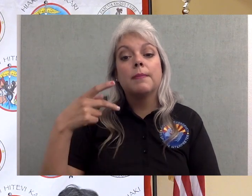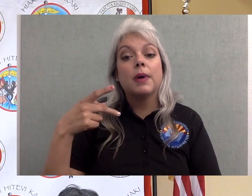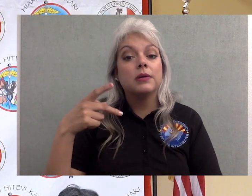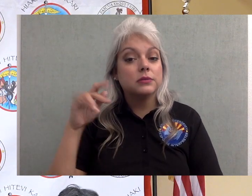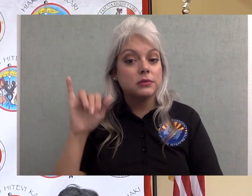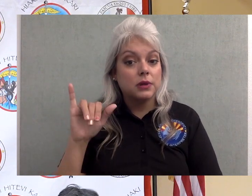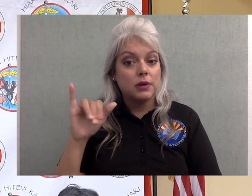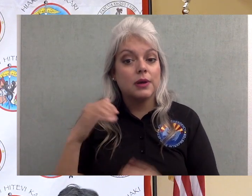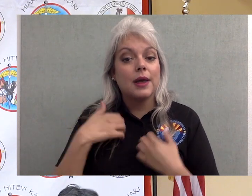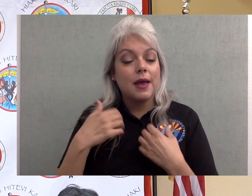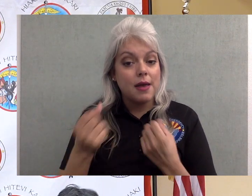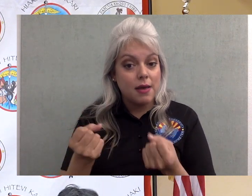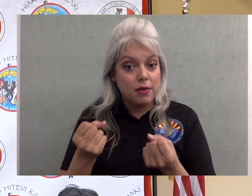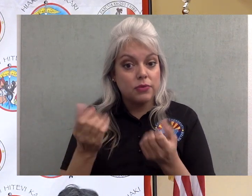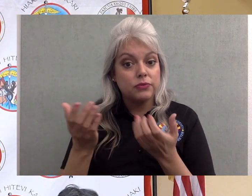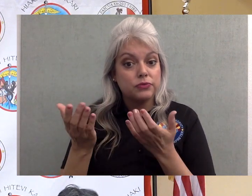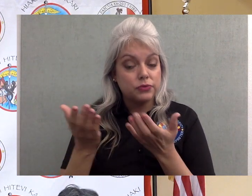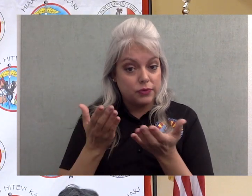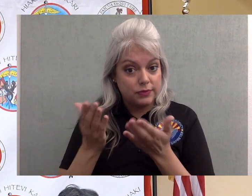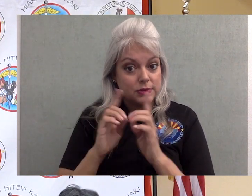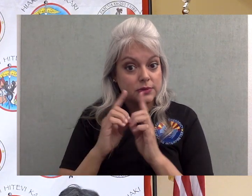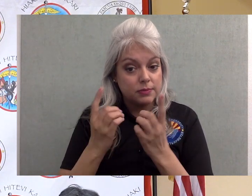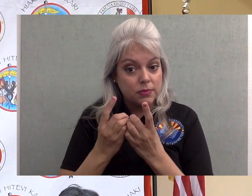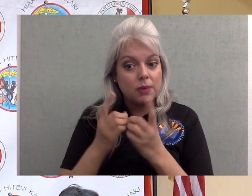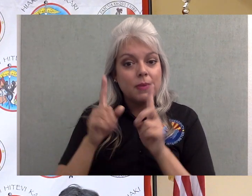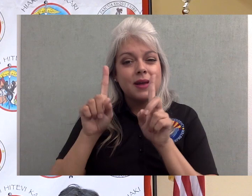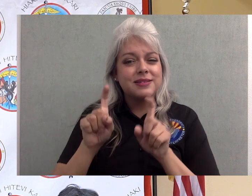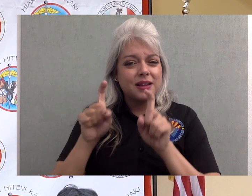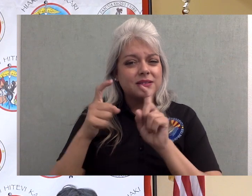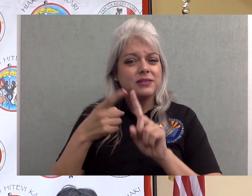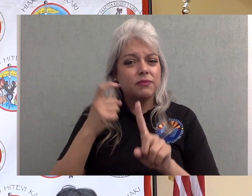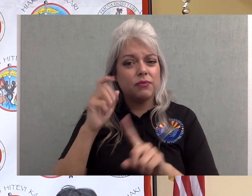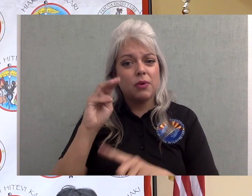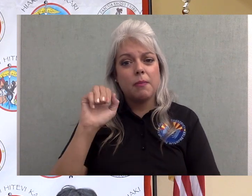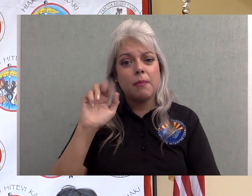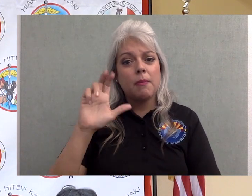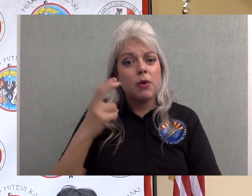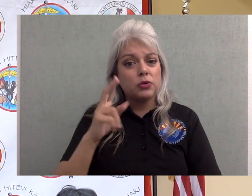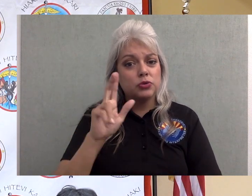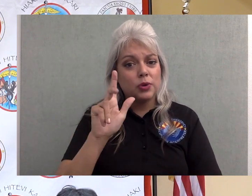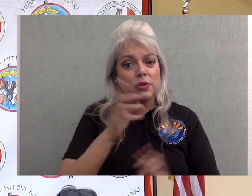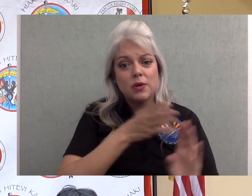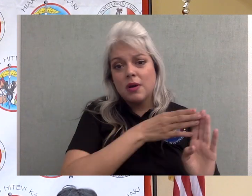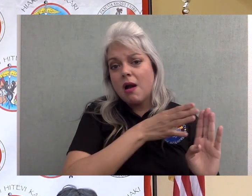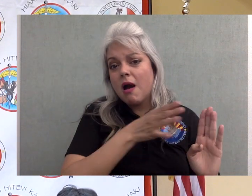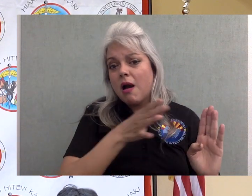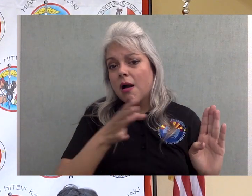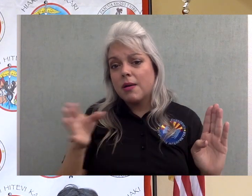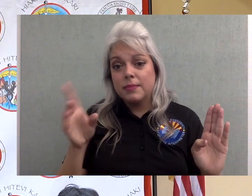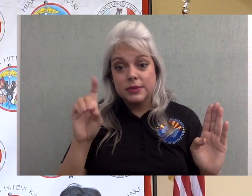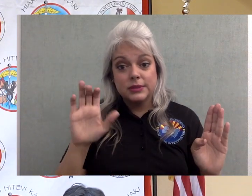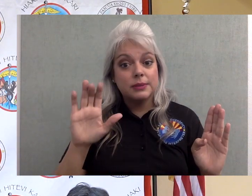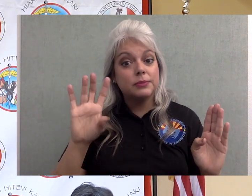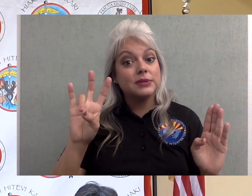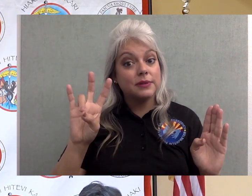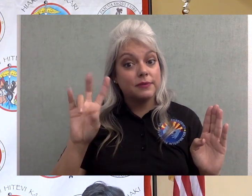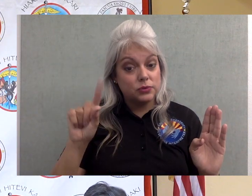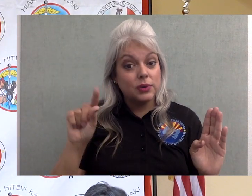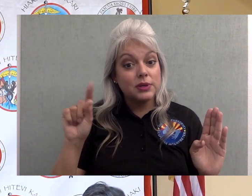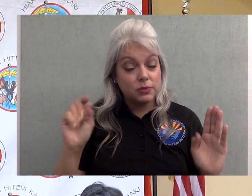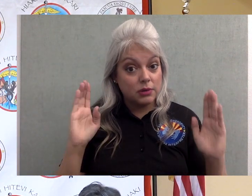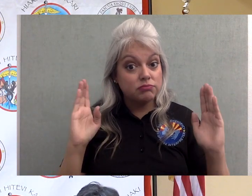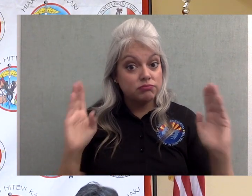Division, testing completed from March 23rd, 2020 to December 7th,